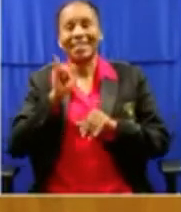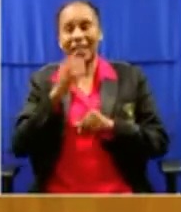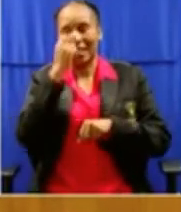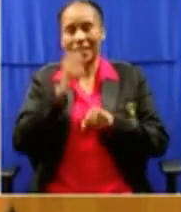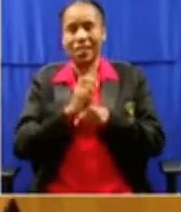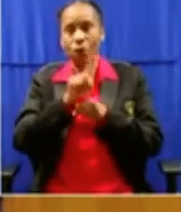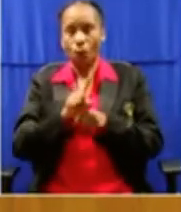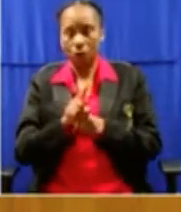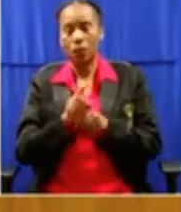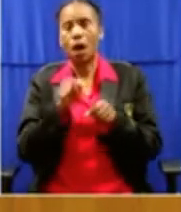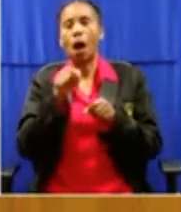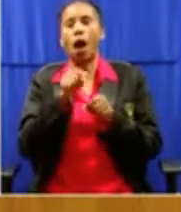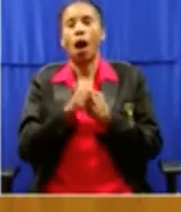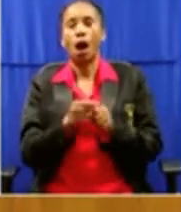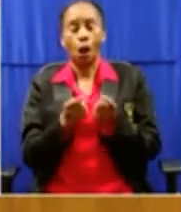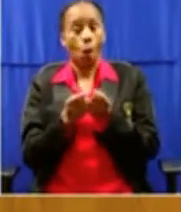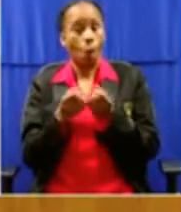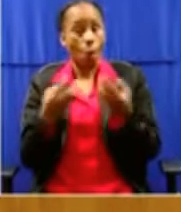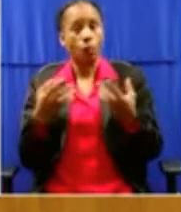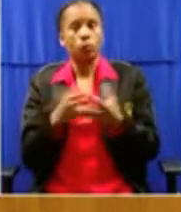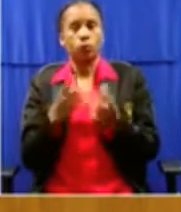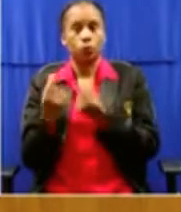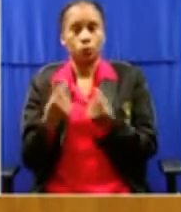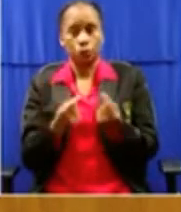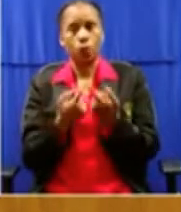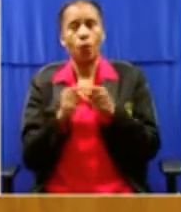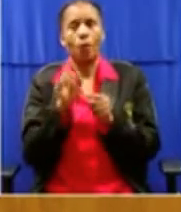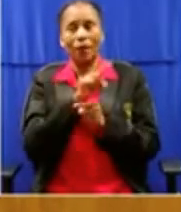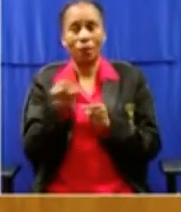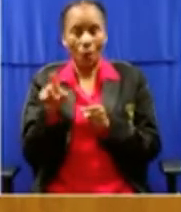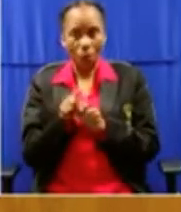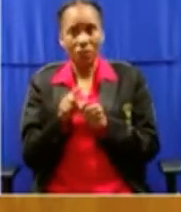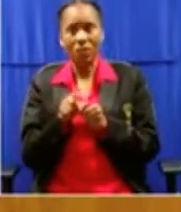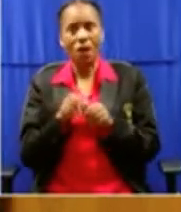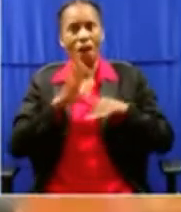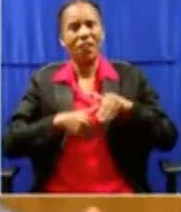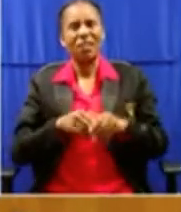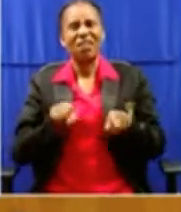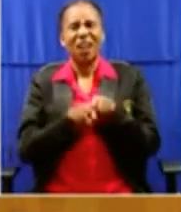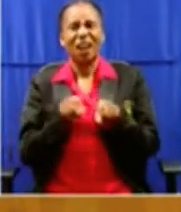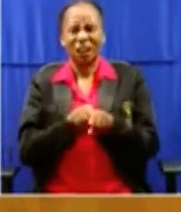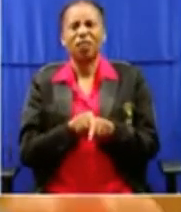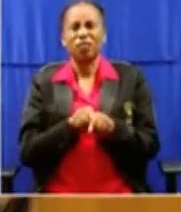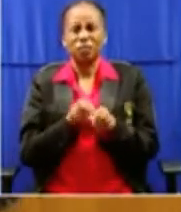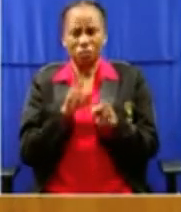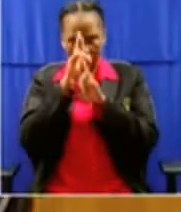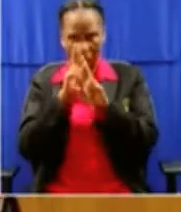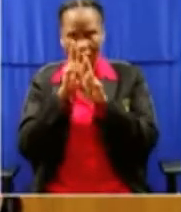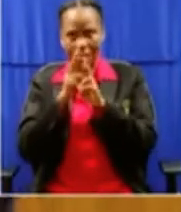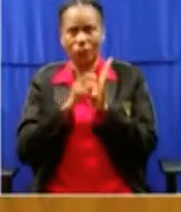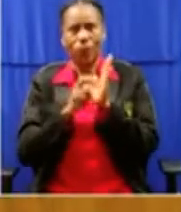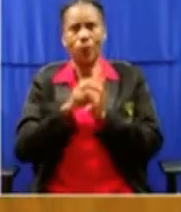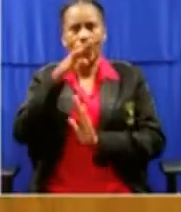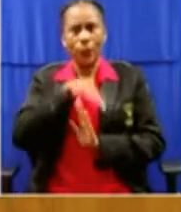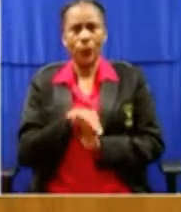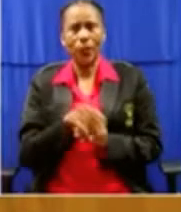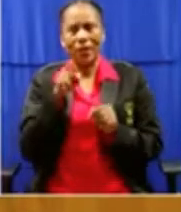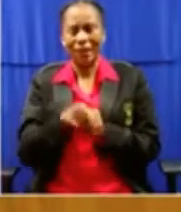mens rea. However, those offences which are the non-compliance offences will be